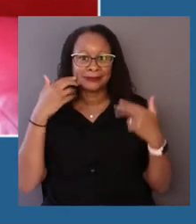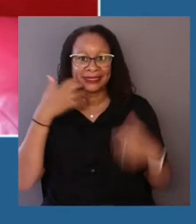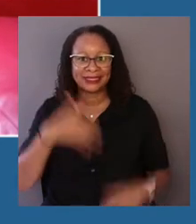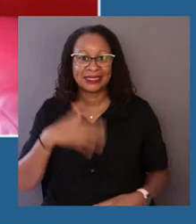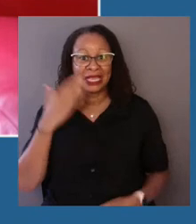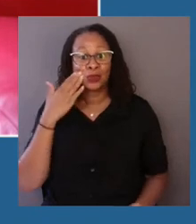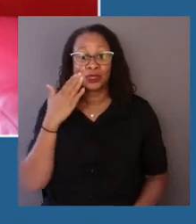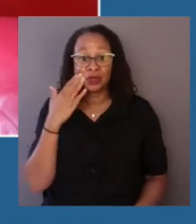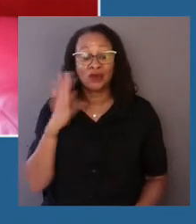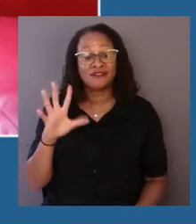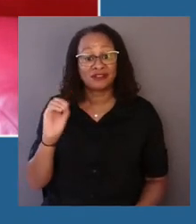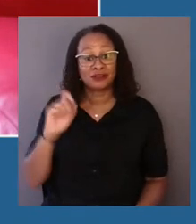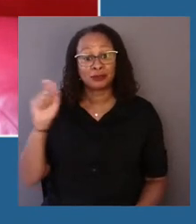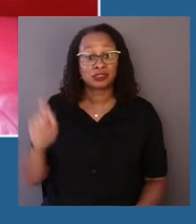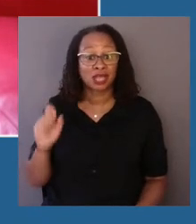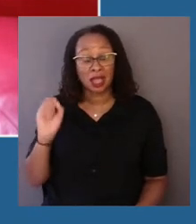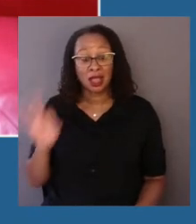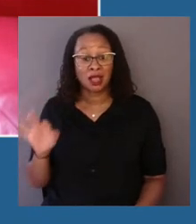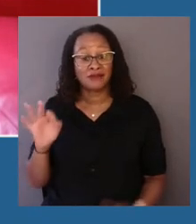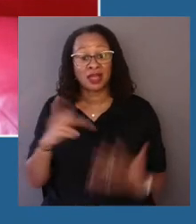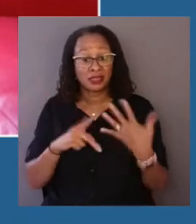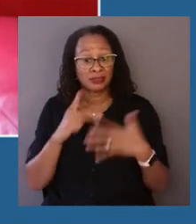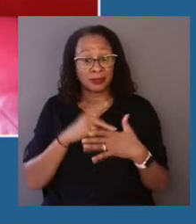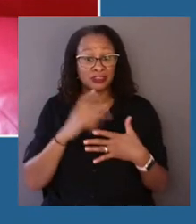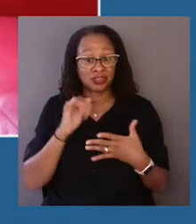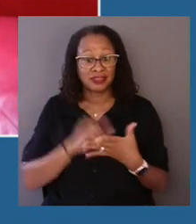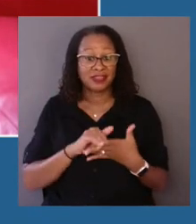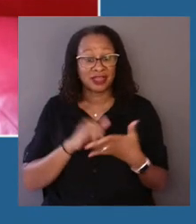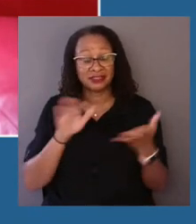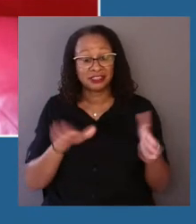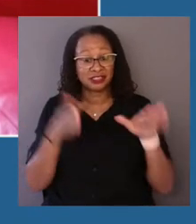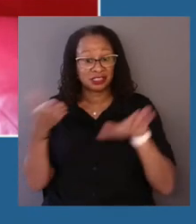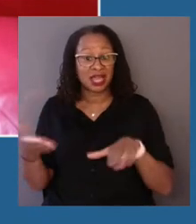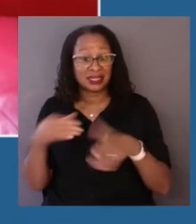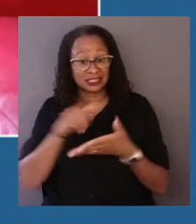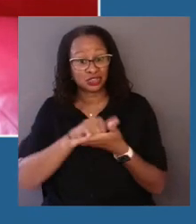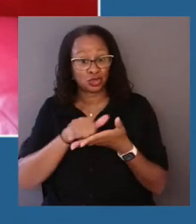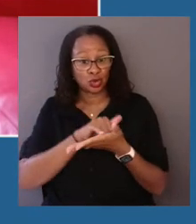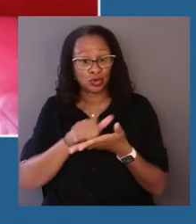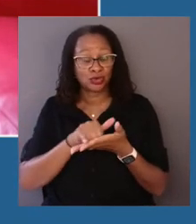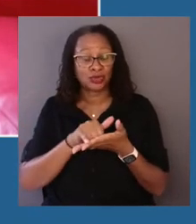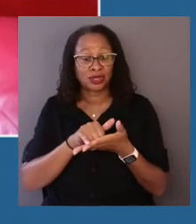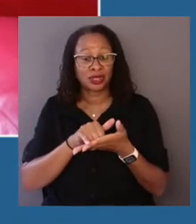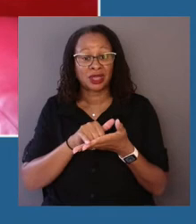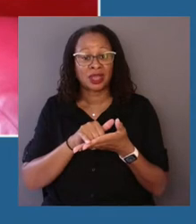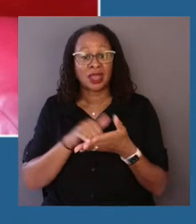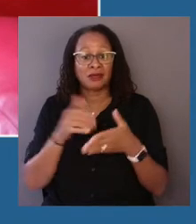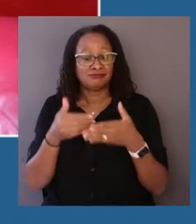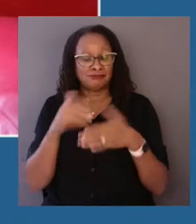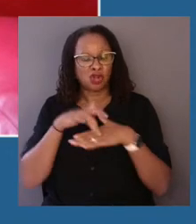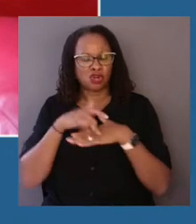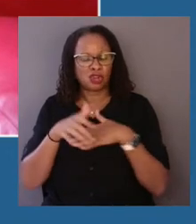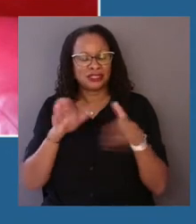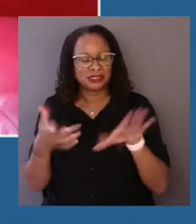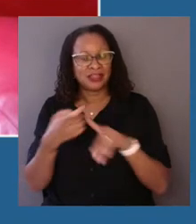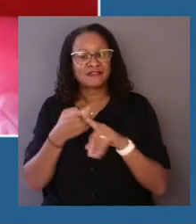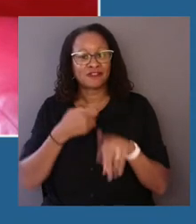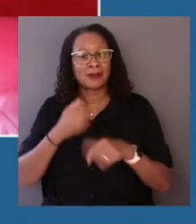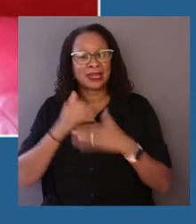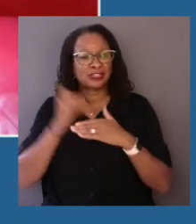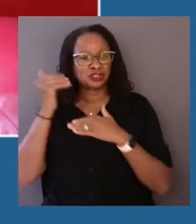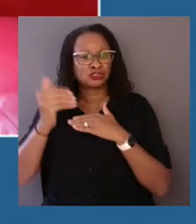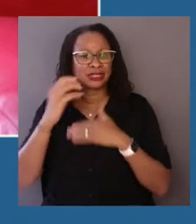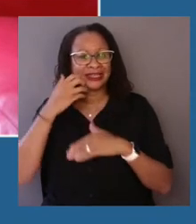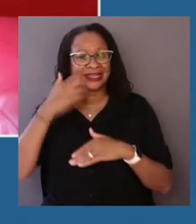50% of the population that dies in New York City of premature death from extreme heat are